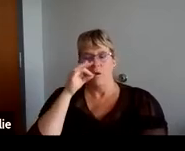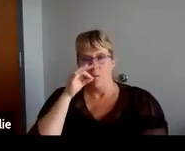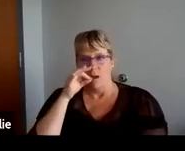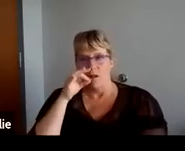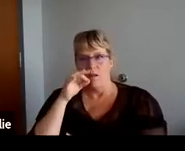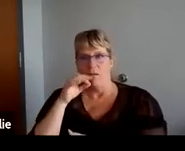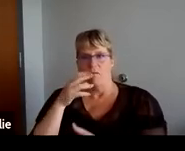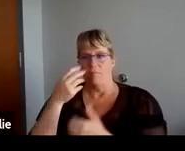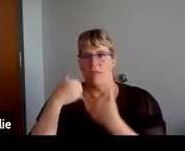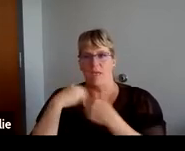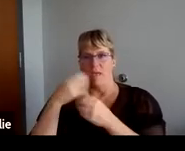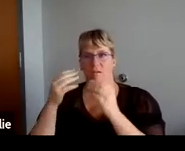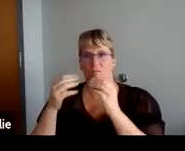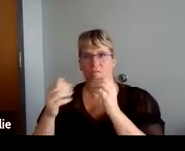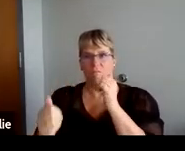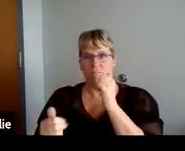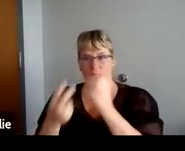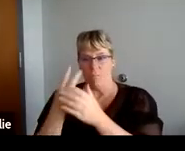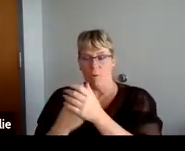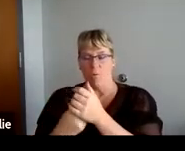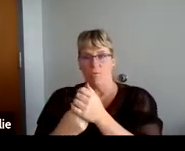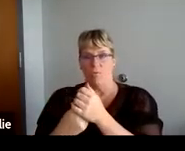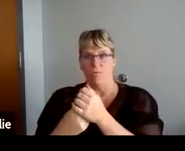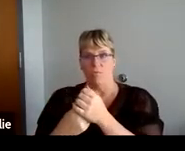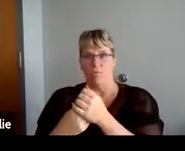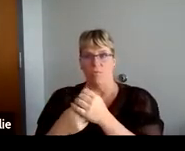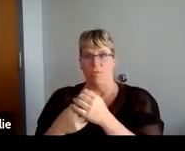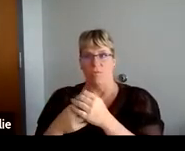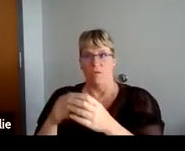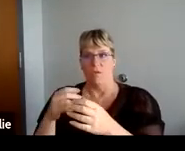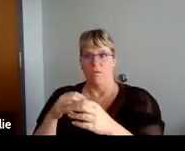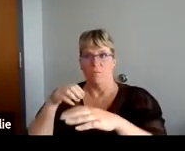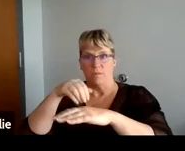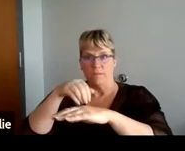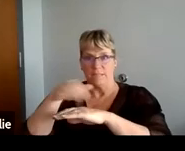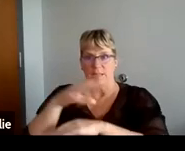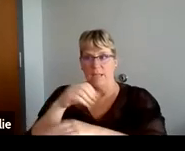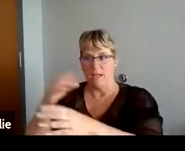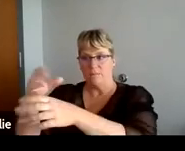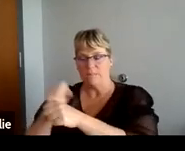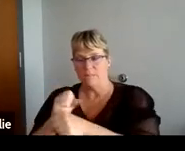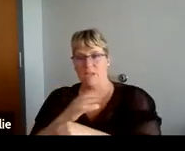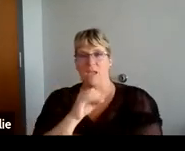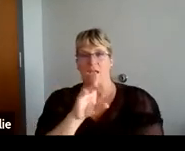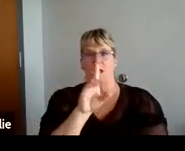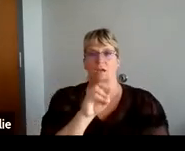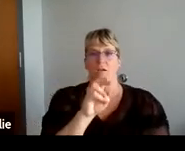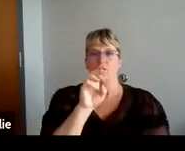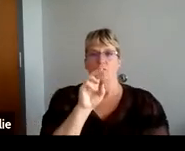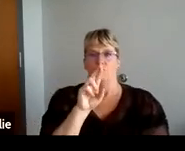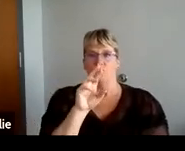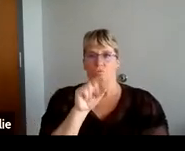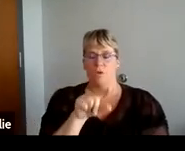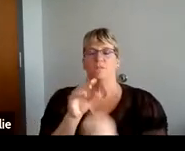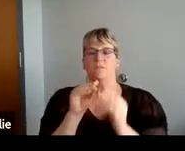cross both the presynaptic and receiving neurons. And then drugs that are involved in more of the